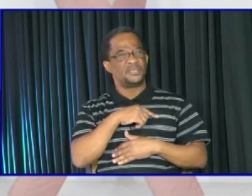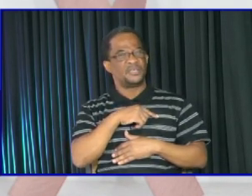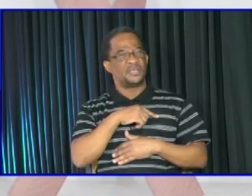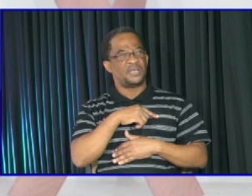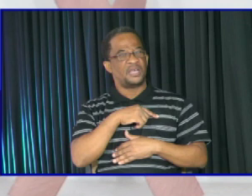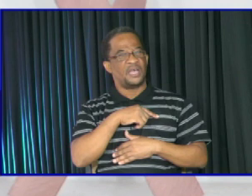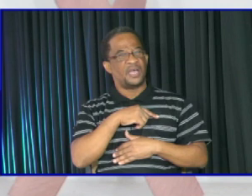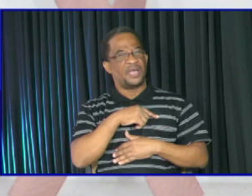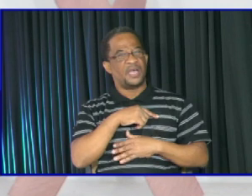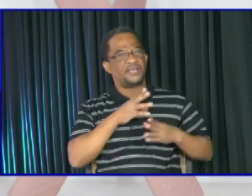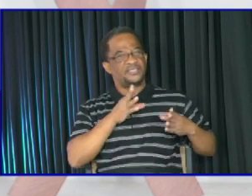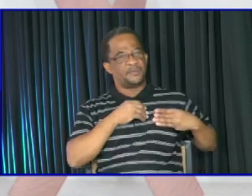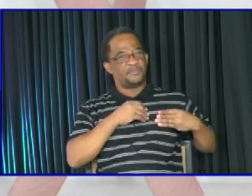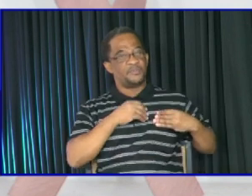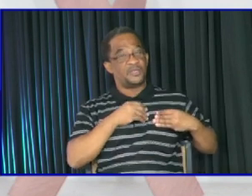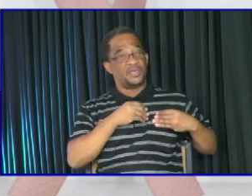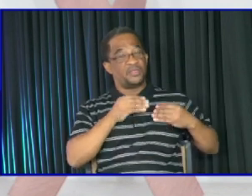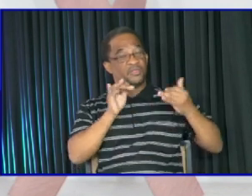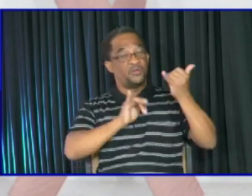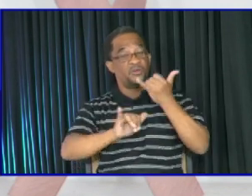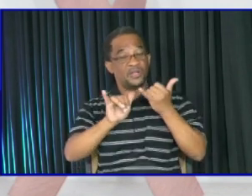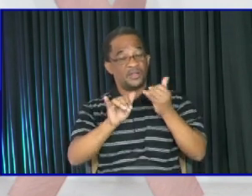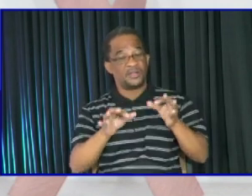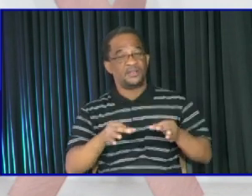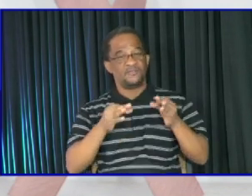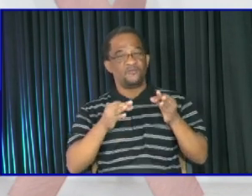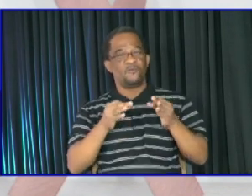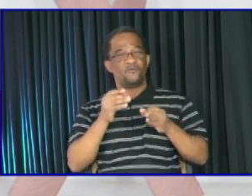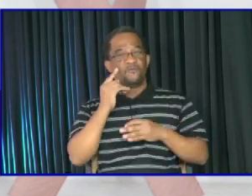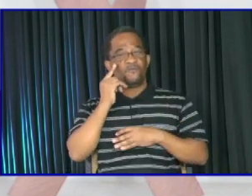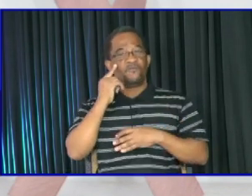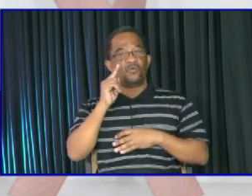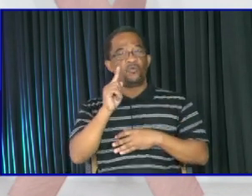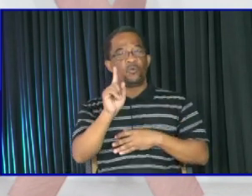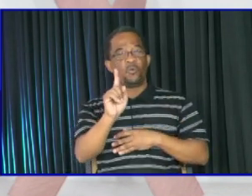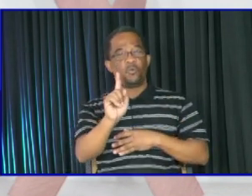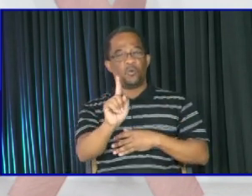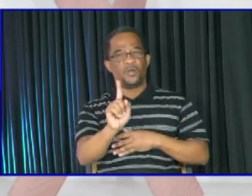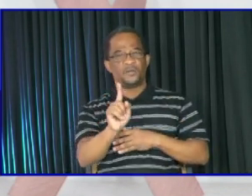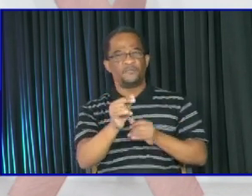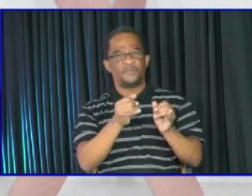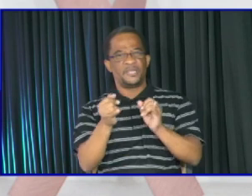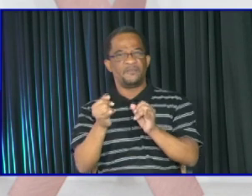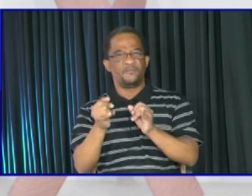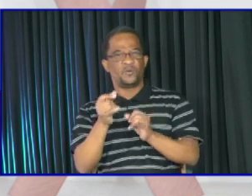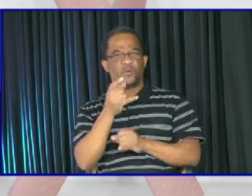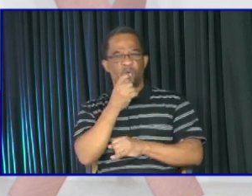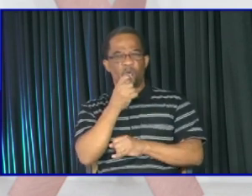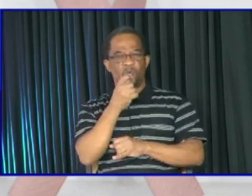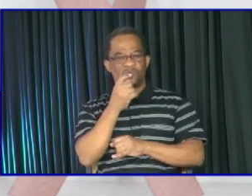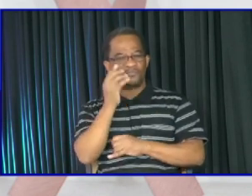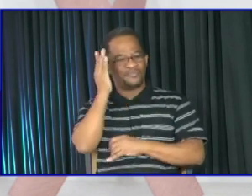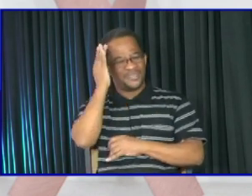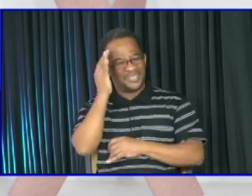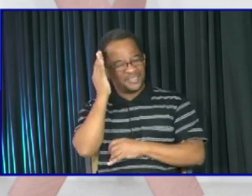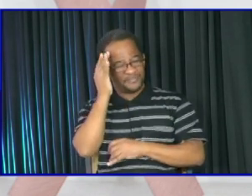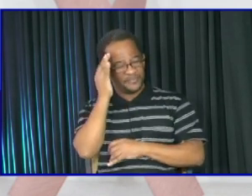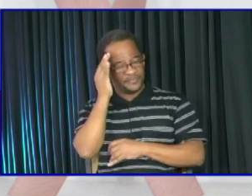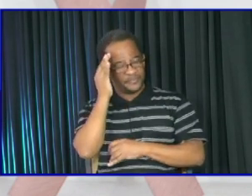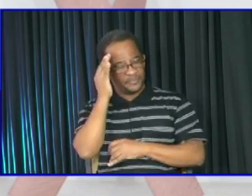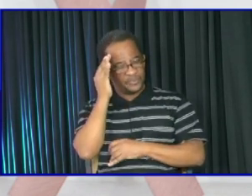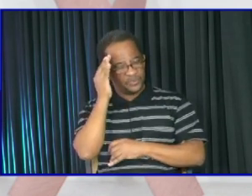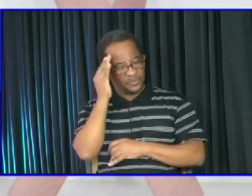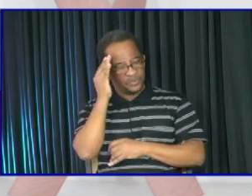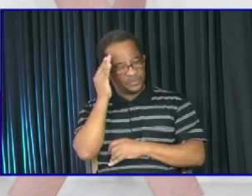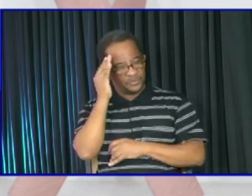life. So for that one individual tonight who is wavering, for